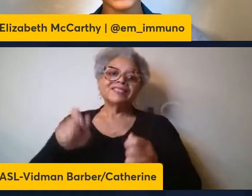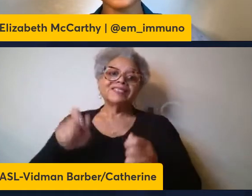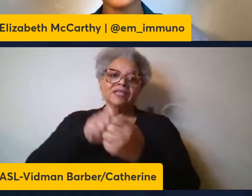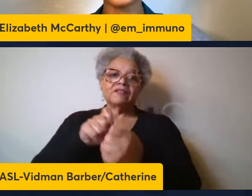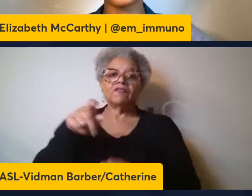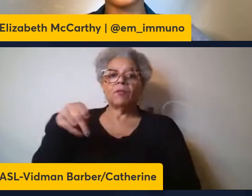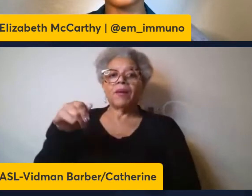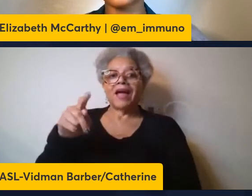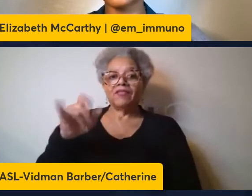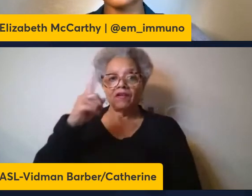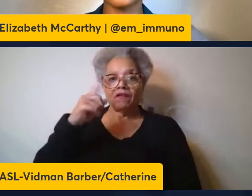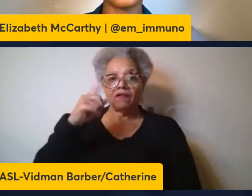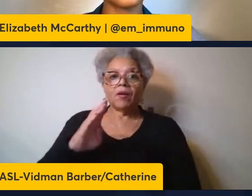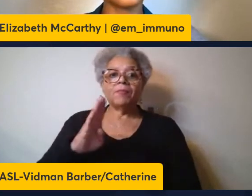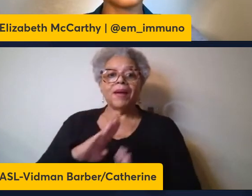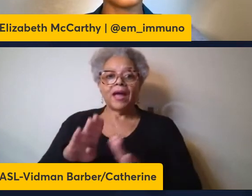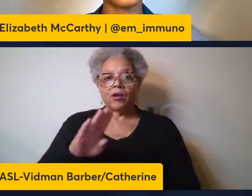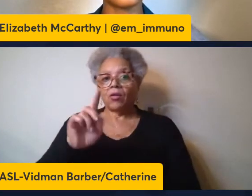bioinformatics.